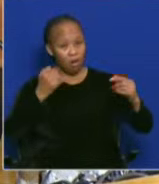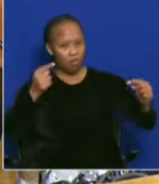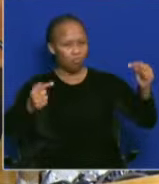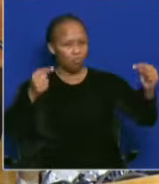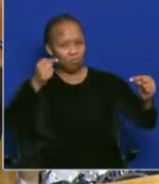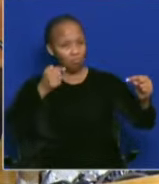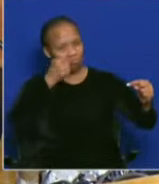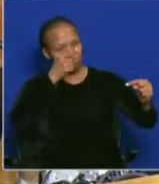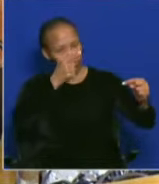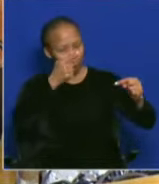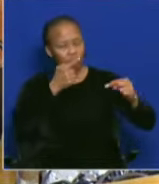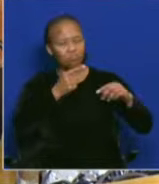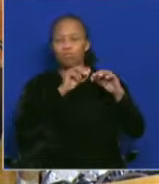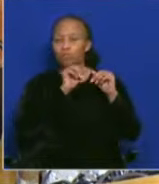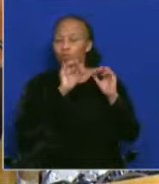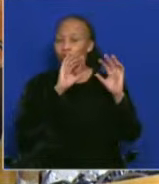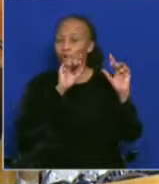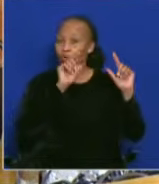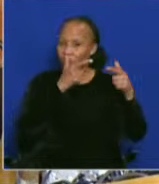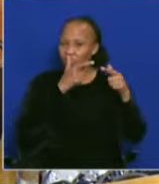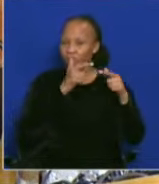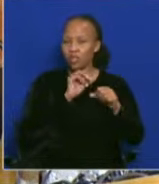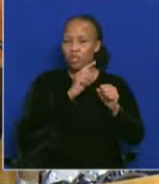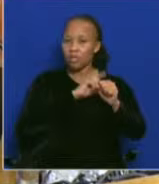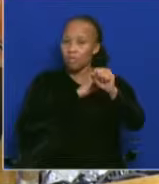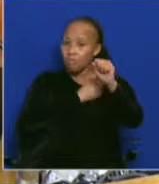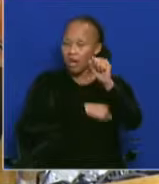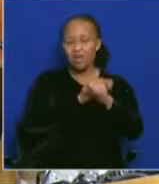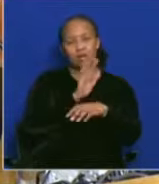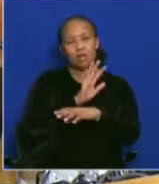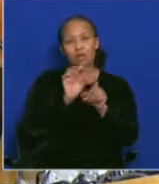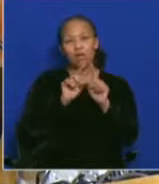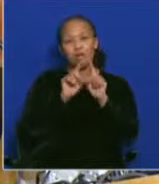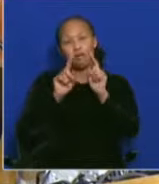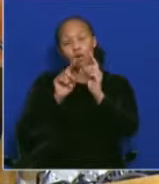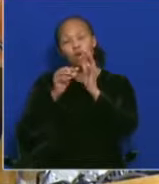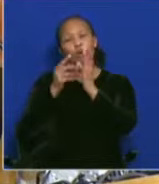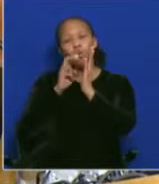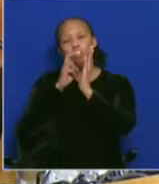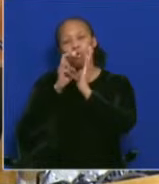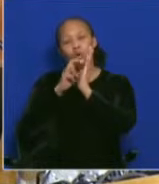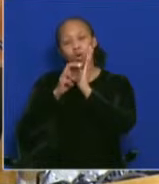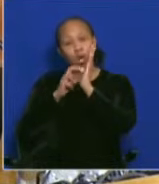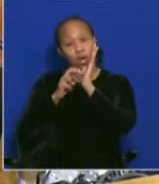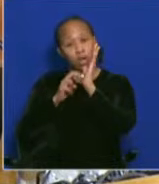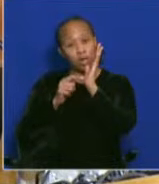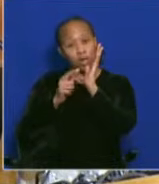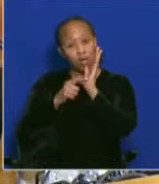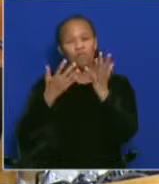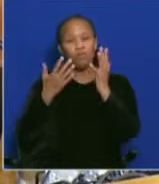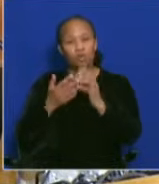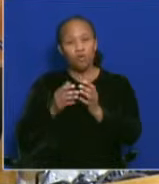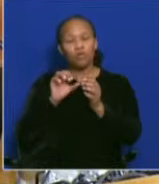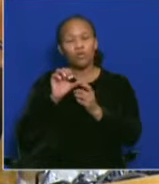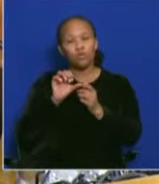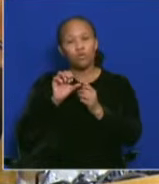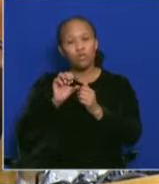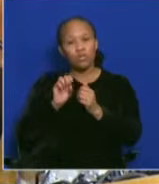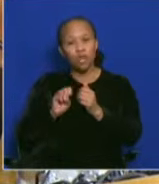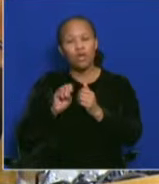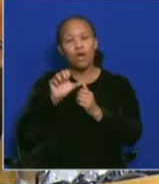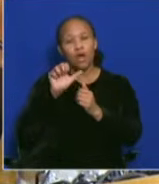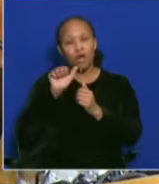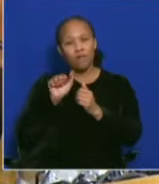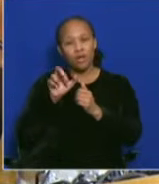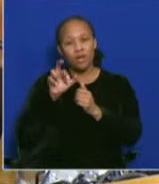historical regulatory matters with the South African Revenue Service, but to assist